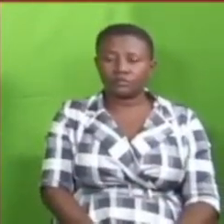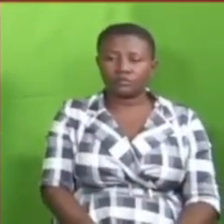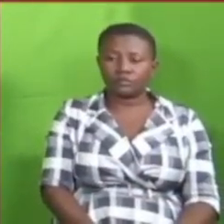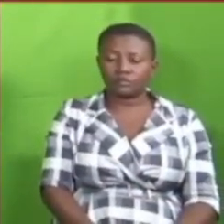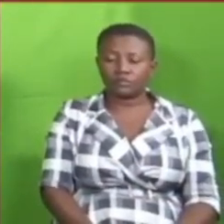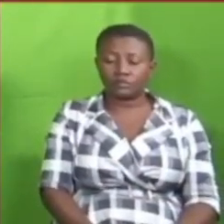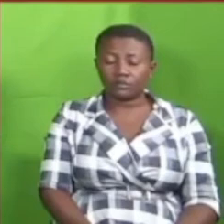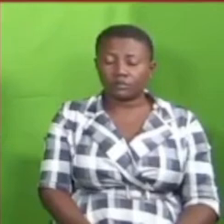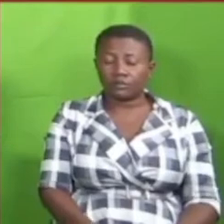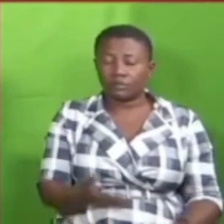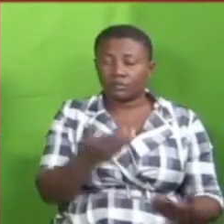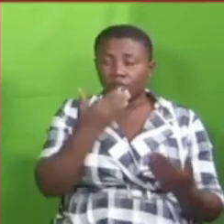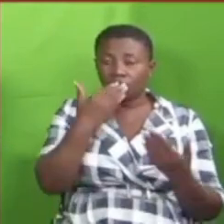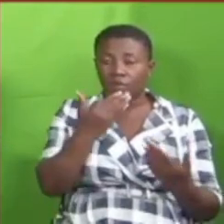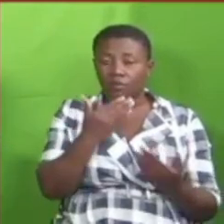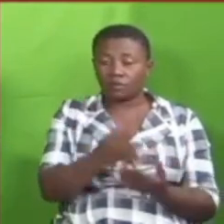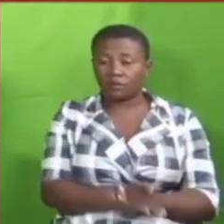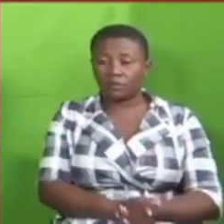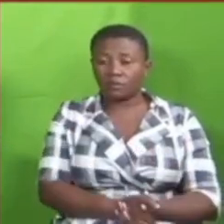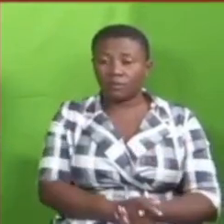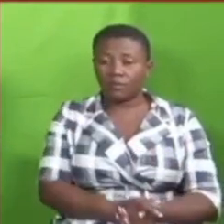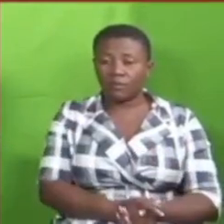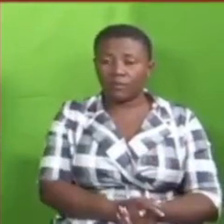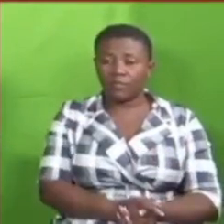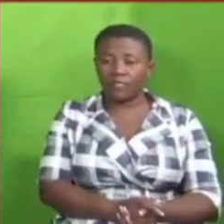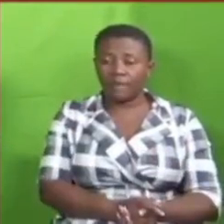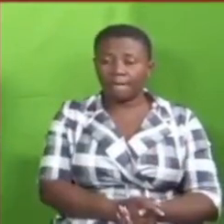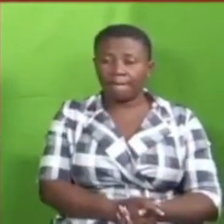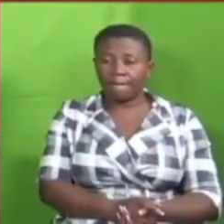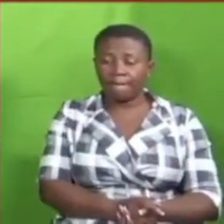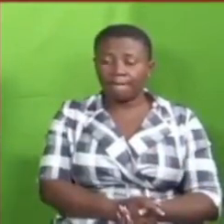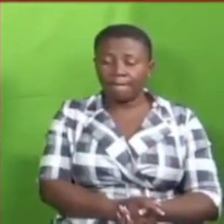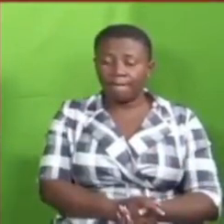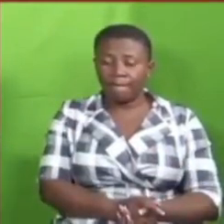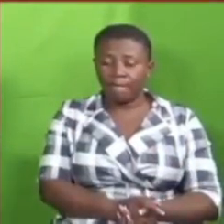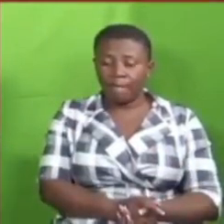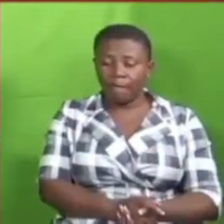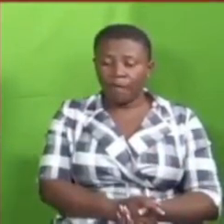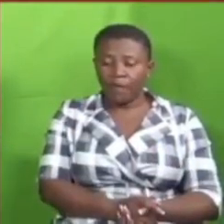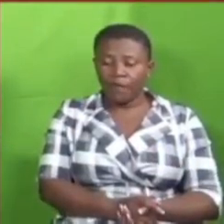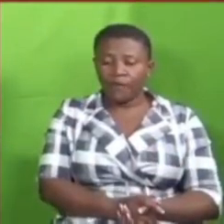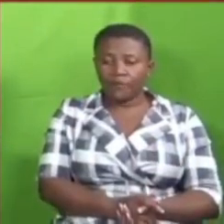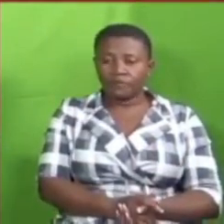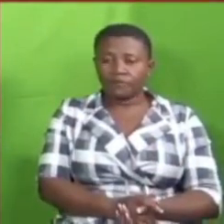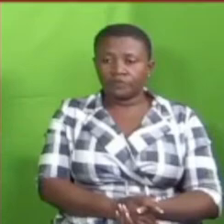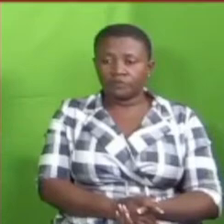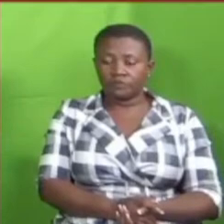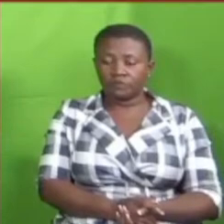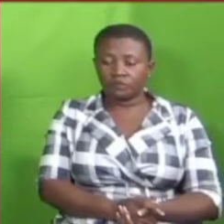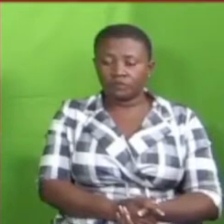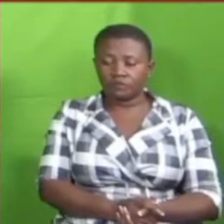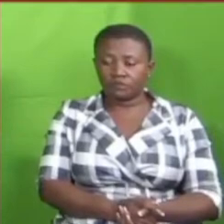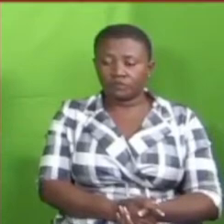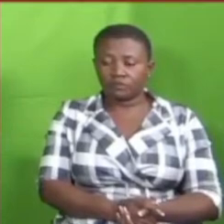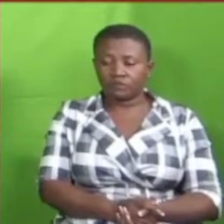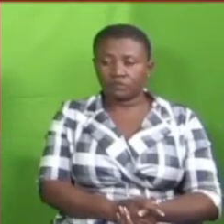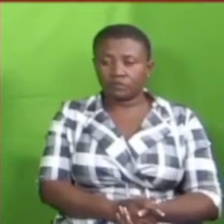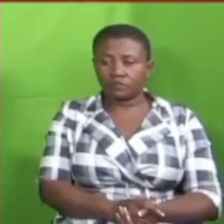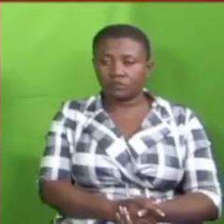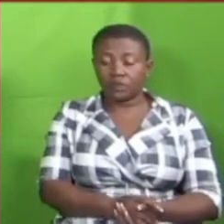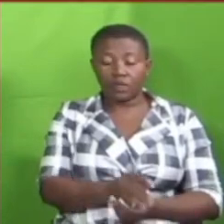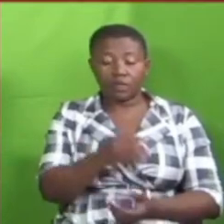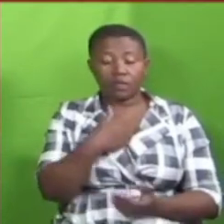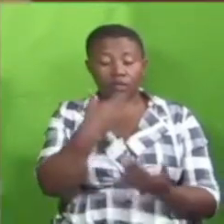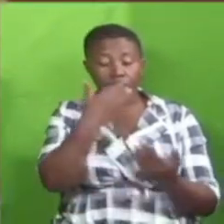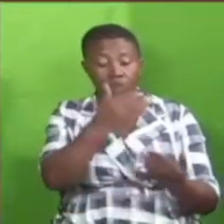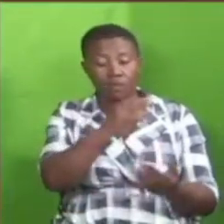Thank you, Mr. Speaker. Mr. Speaker, let me thank the MP for Kwesi meeting for the eulogy.